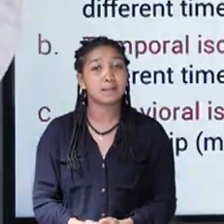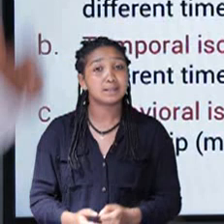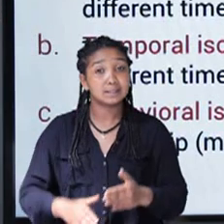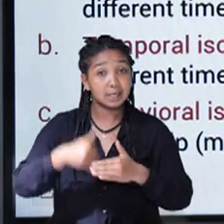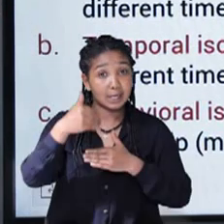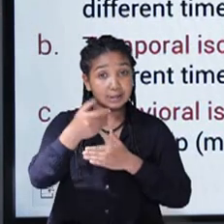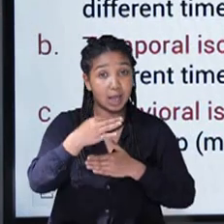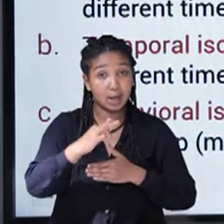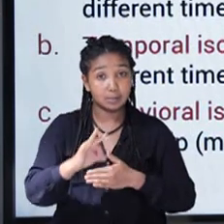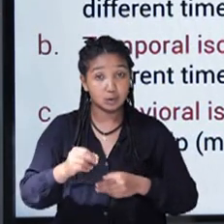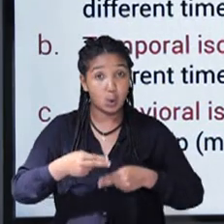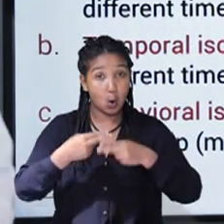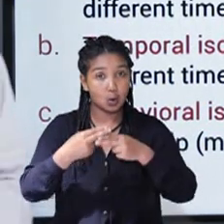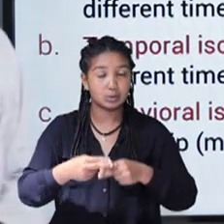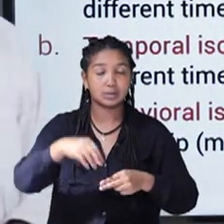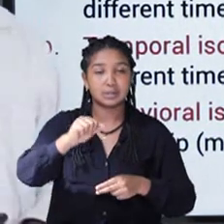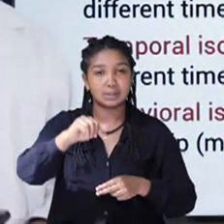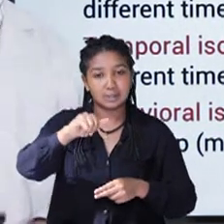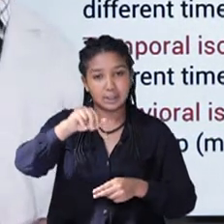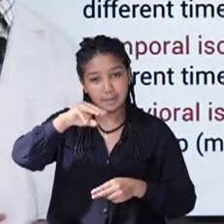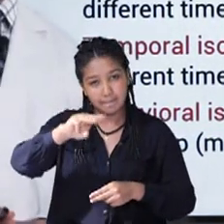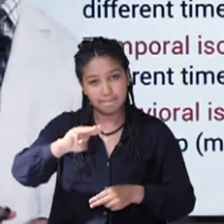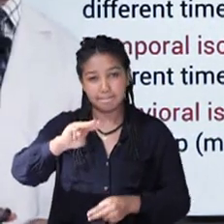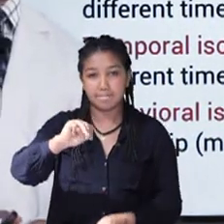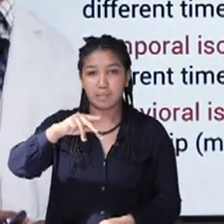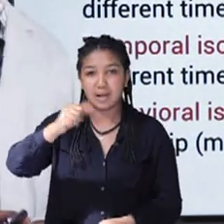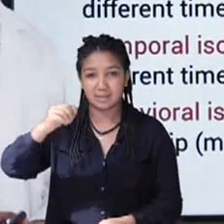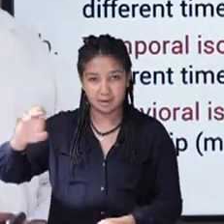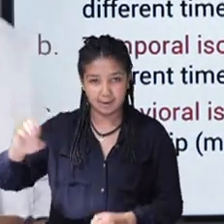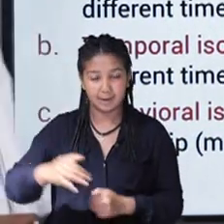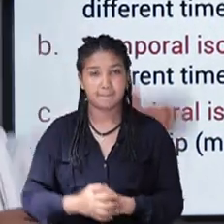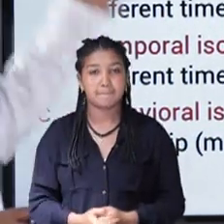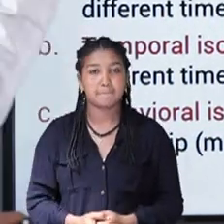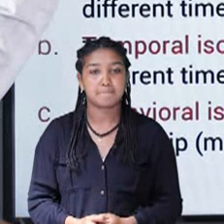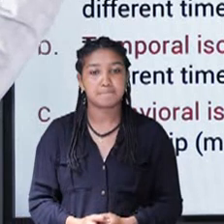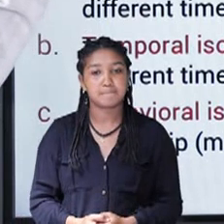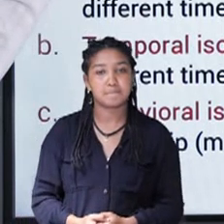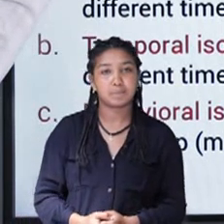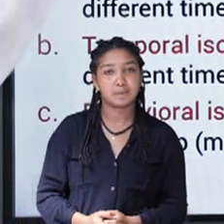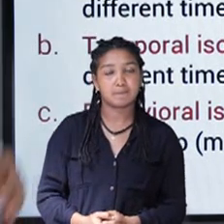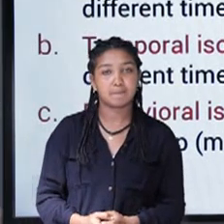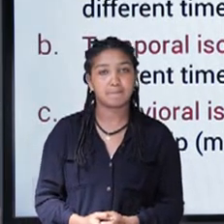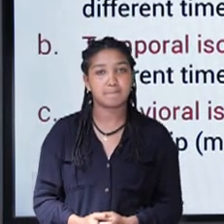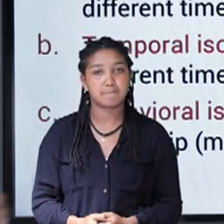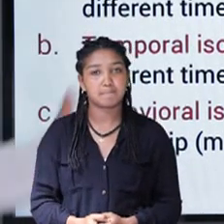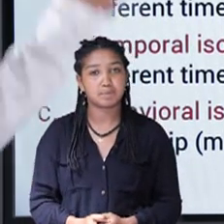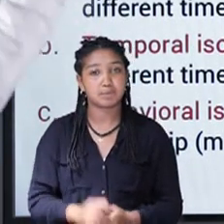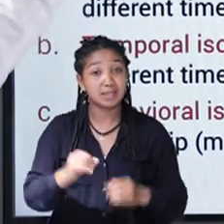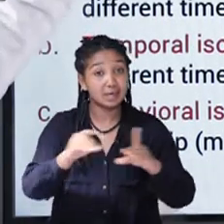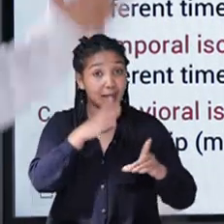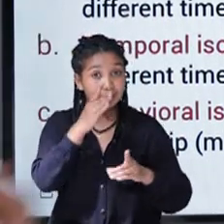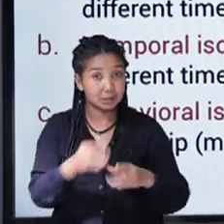The next type of speciation is called sympatric type of speciation. Sympatric speciation,